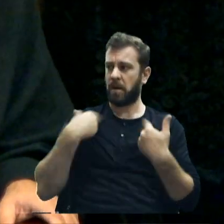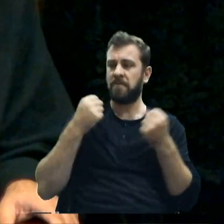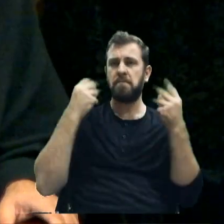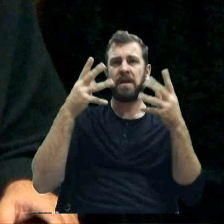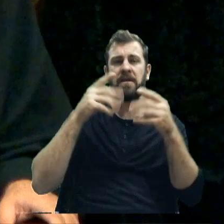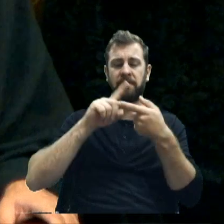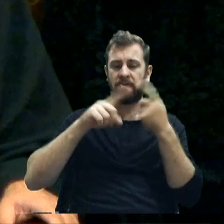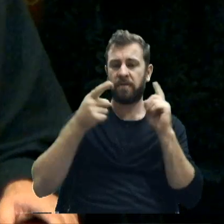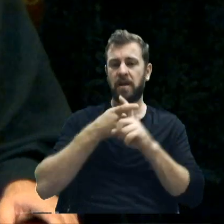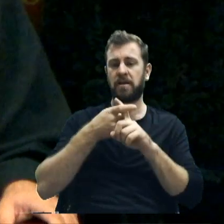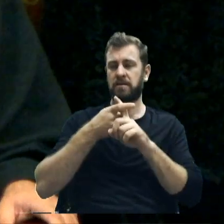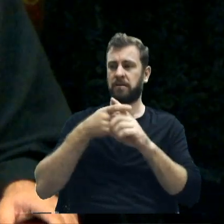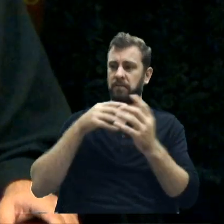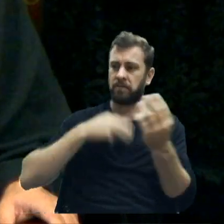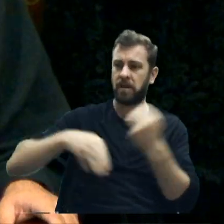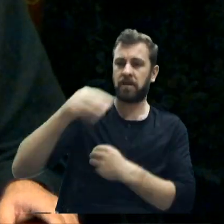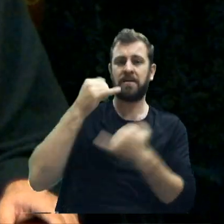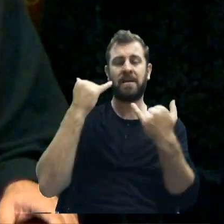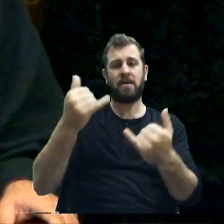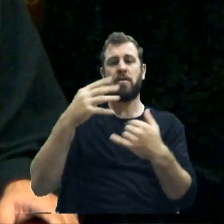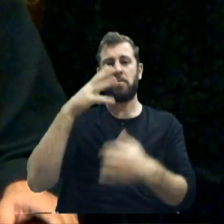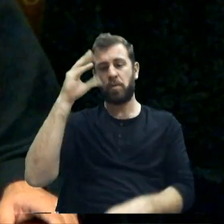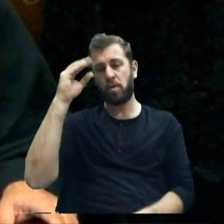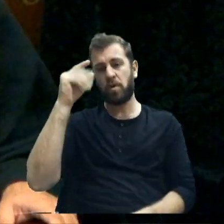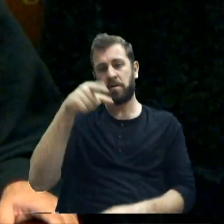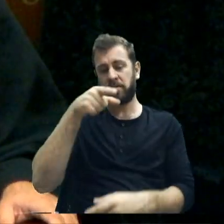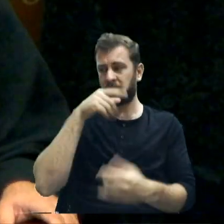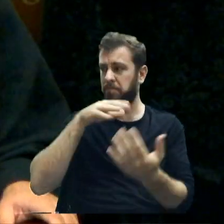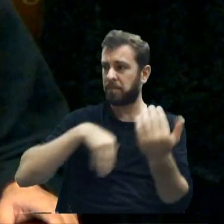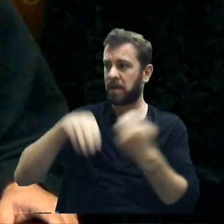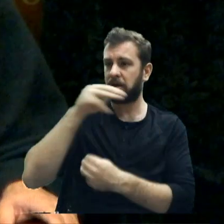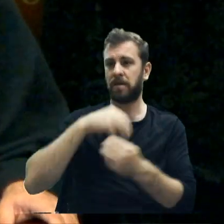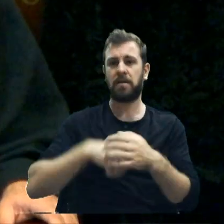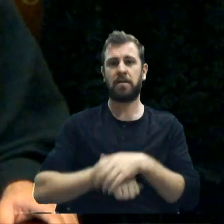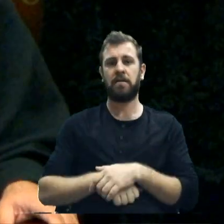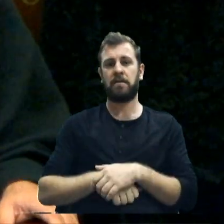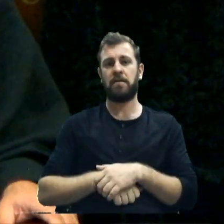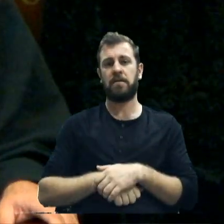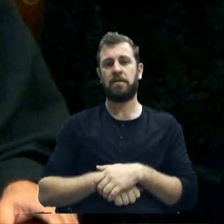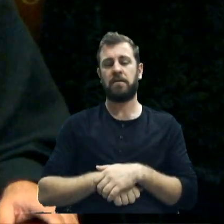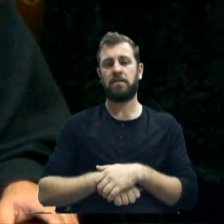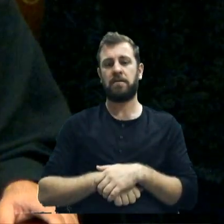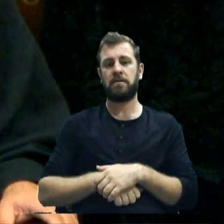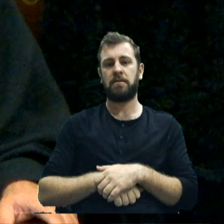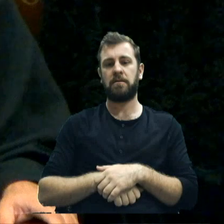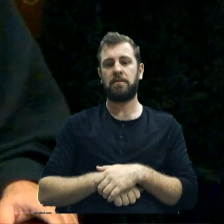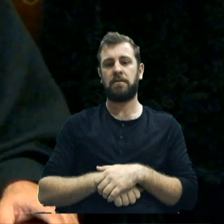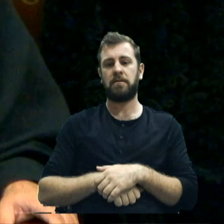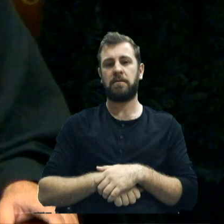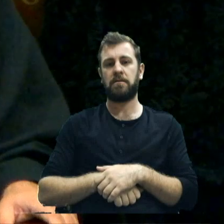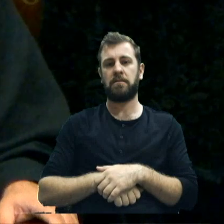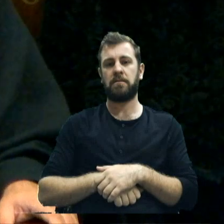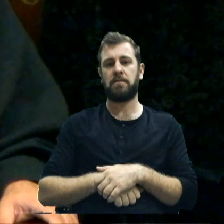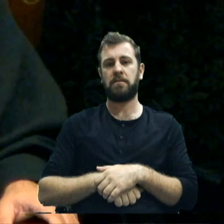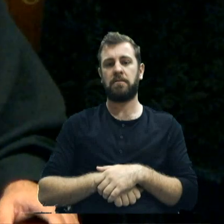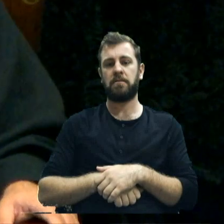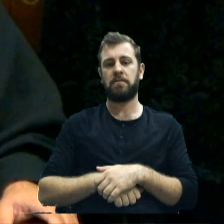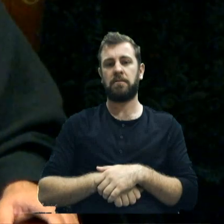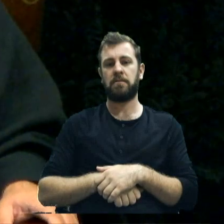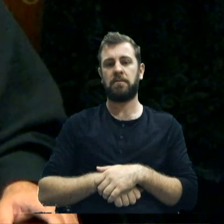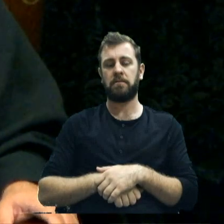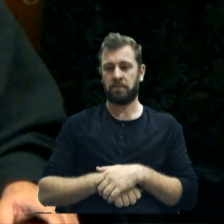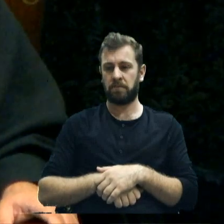now. There are boys in Mecca. Haven't what said yes or said labbaik to your